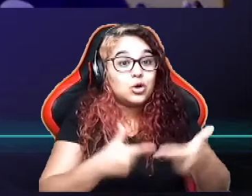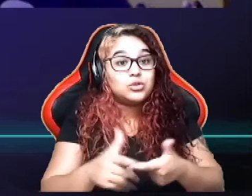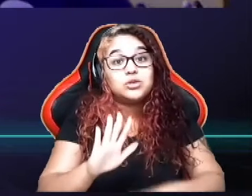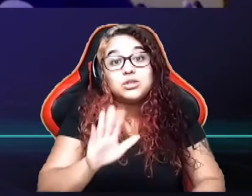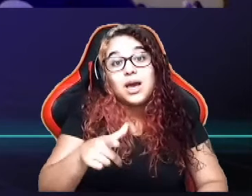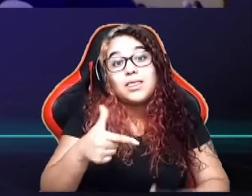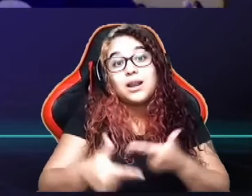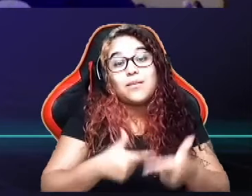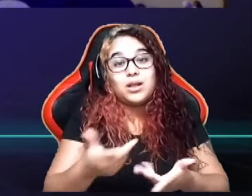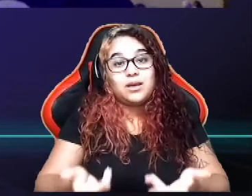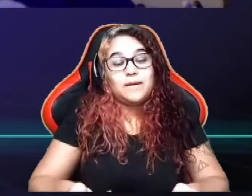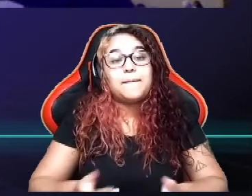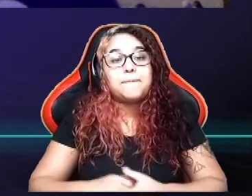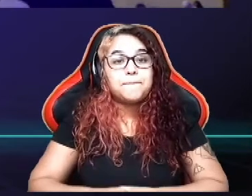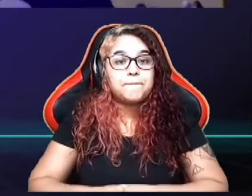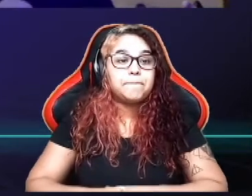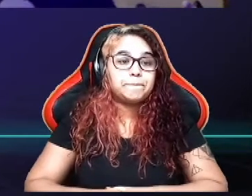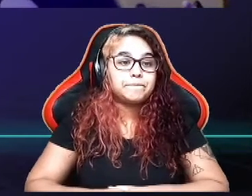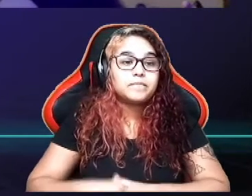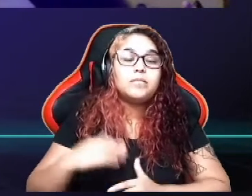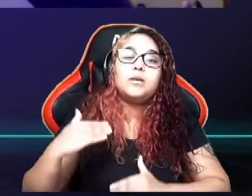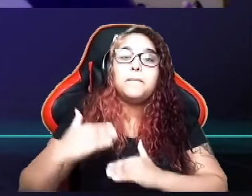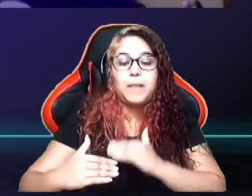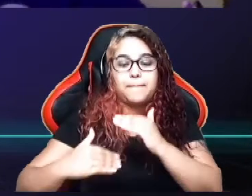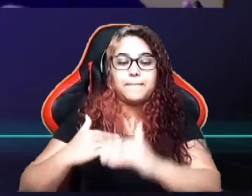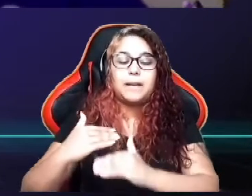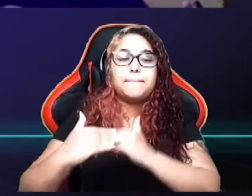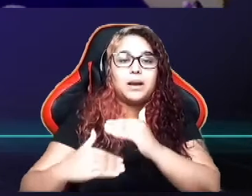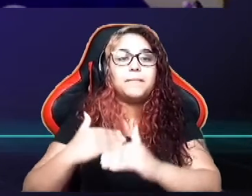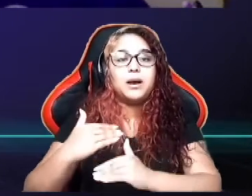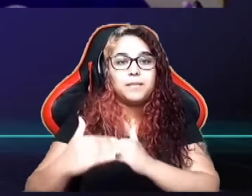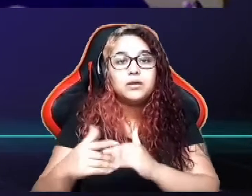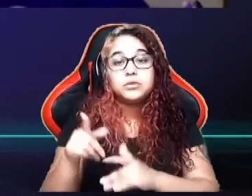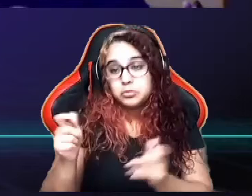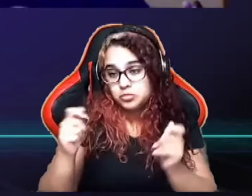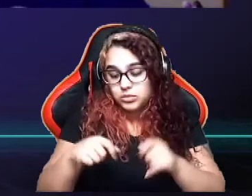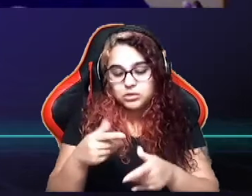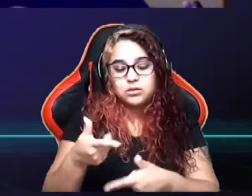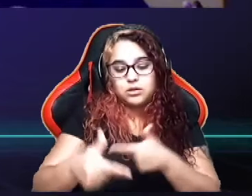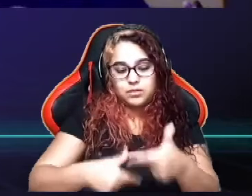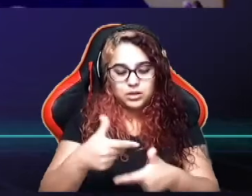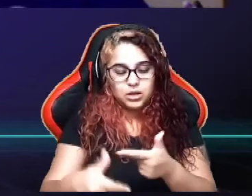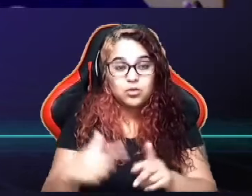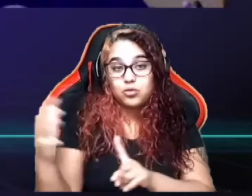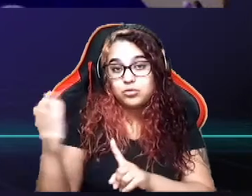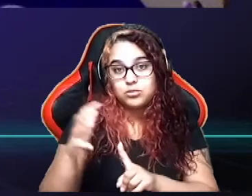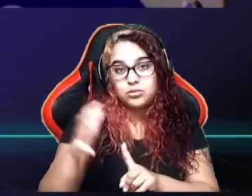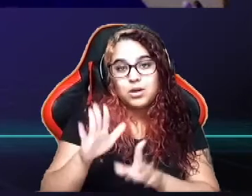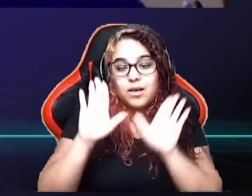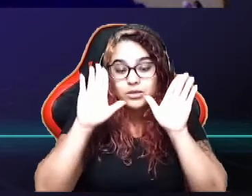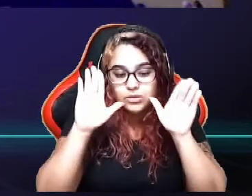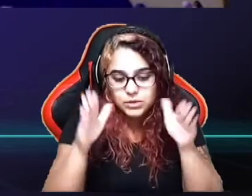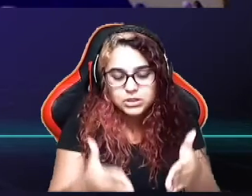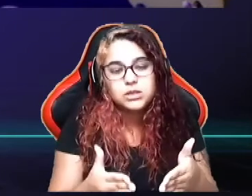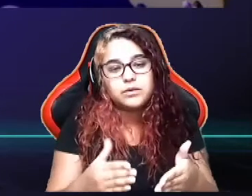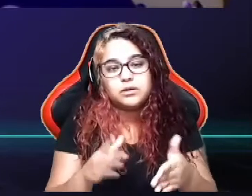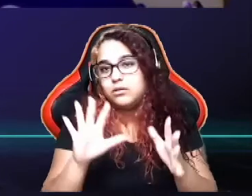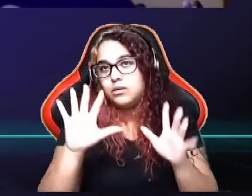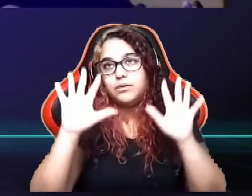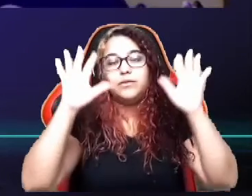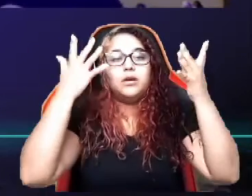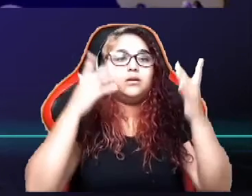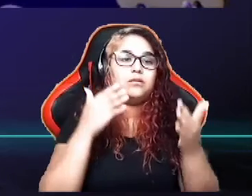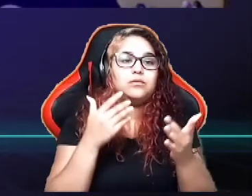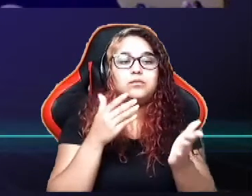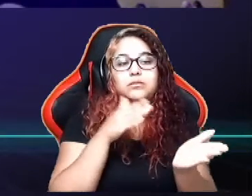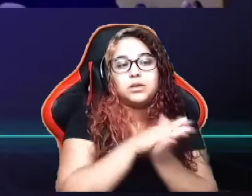and which is what I've done with the games I've worked on. And as you develop, you can start working with influencers for